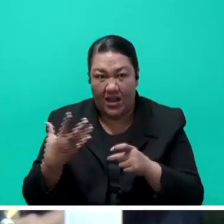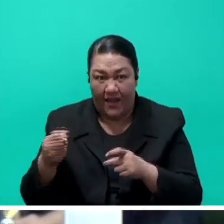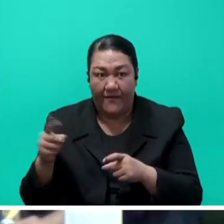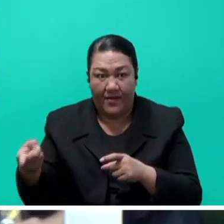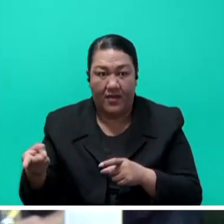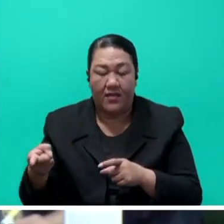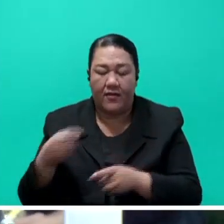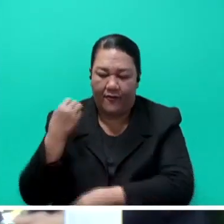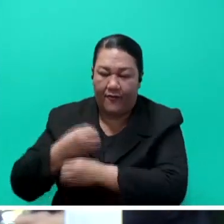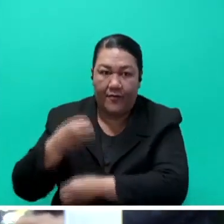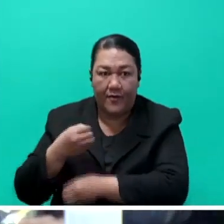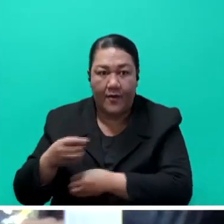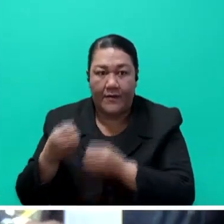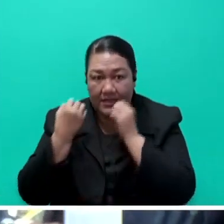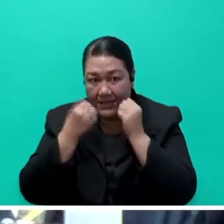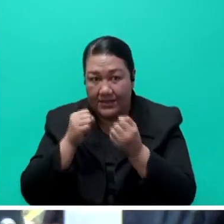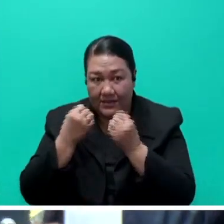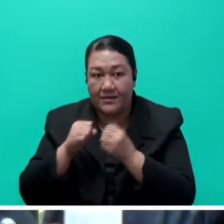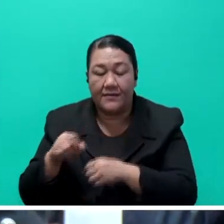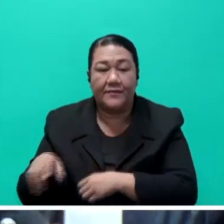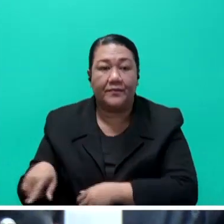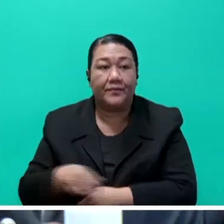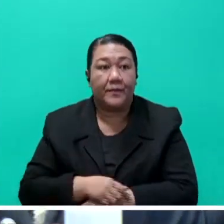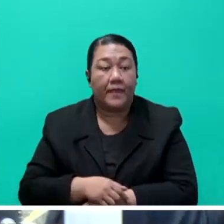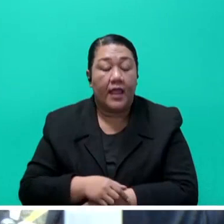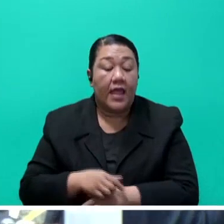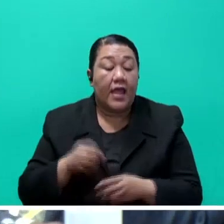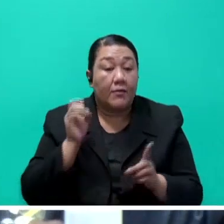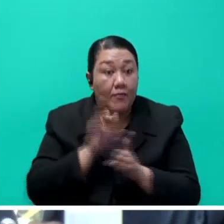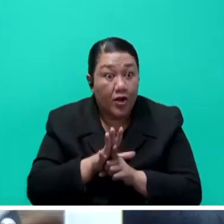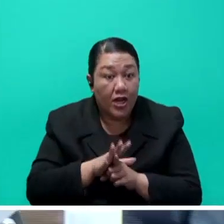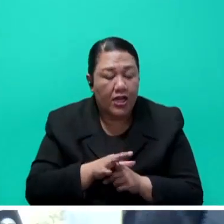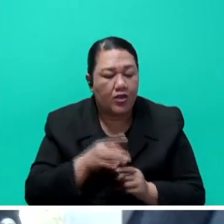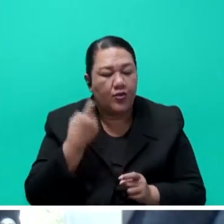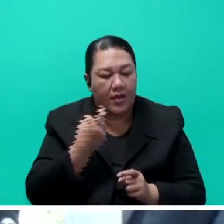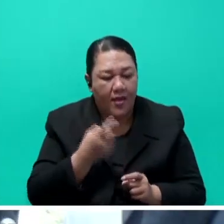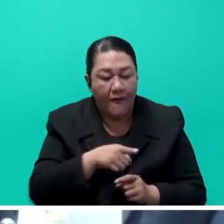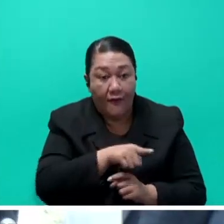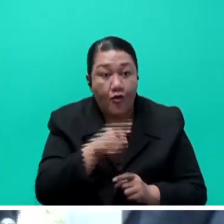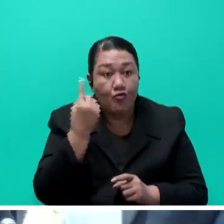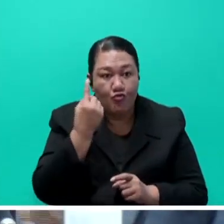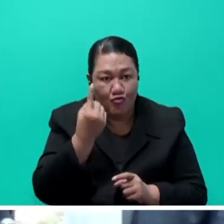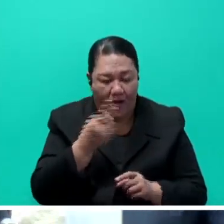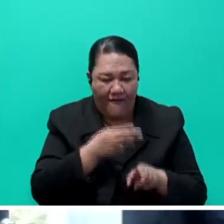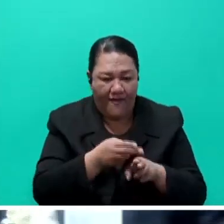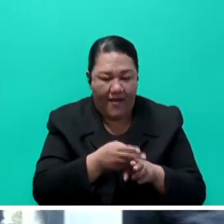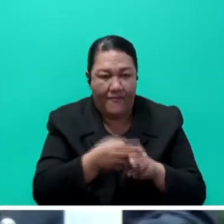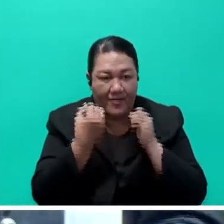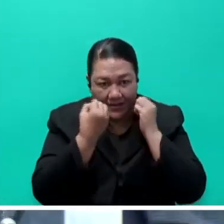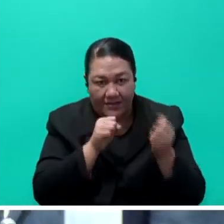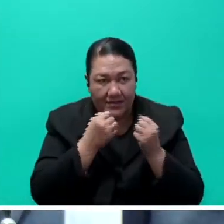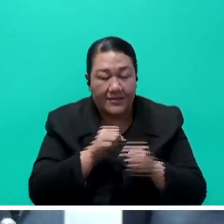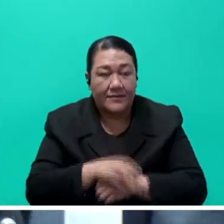all stakeholders, and more importantly, our hard-working farmers. I thank them for the contribution. Before I sit down,